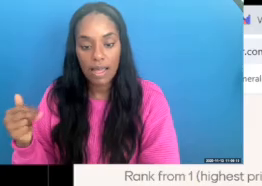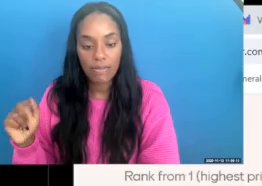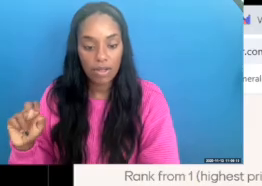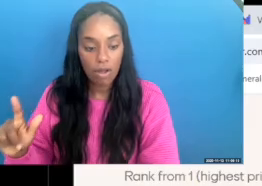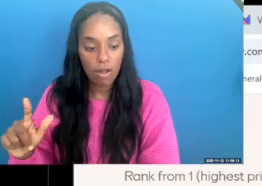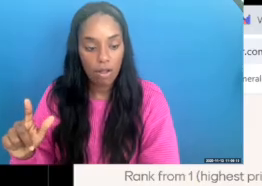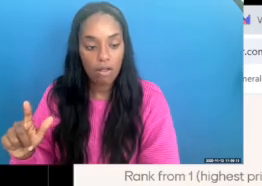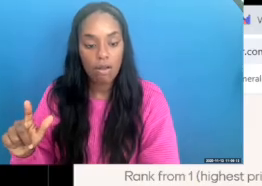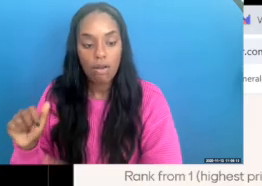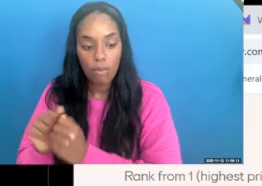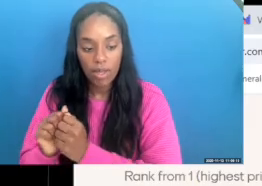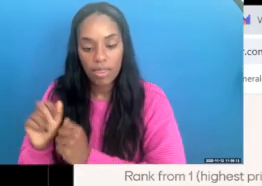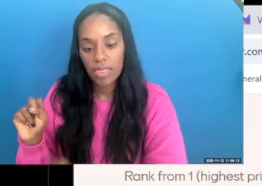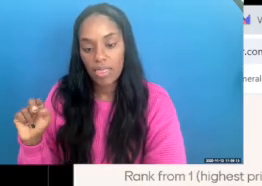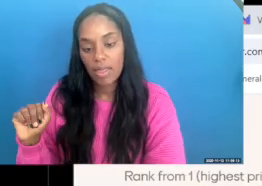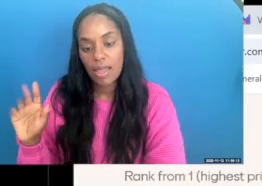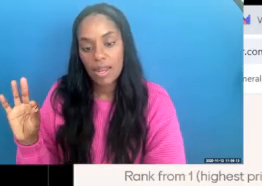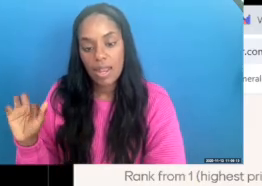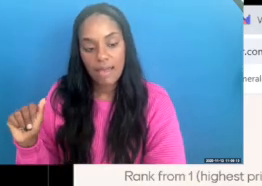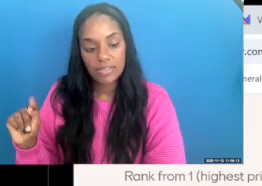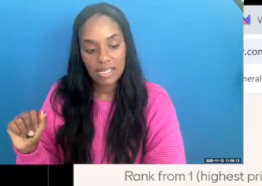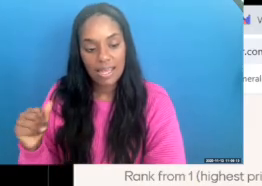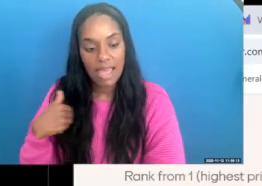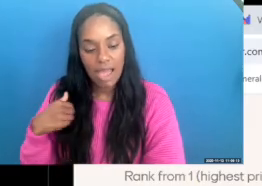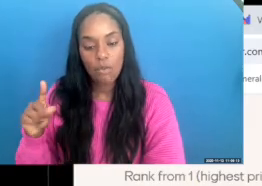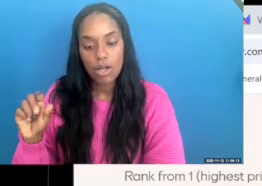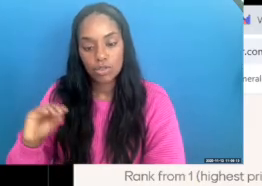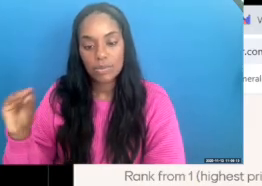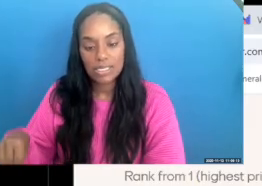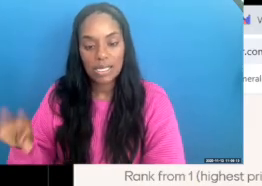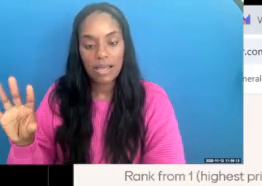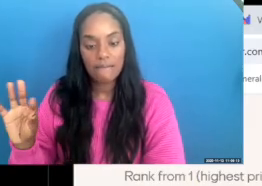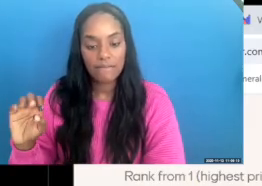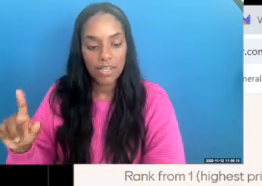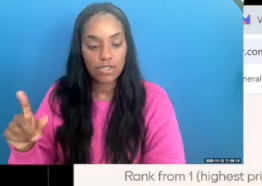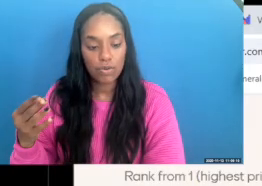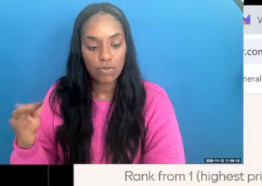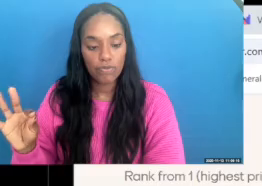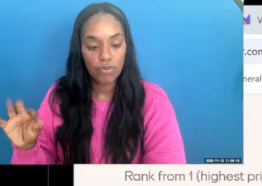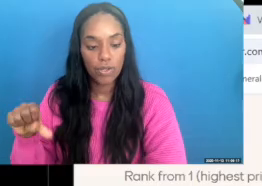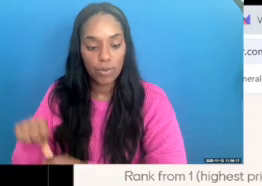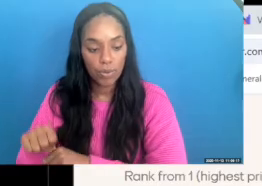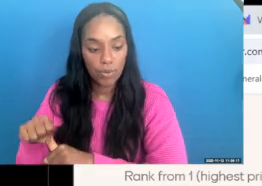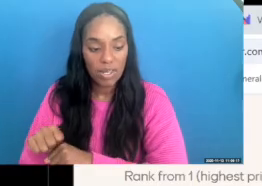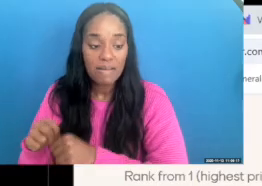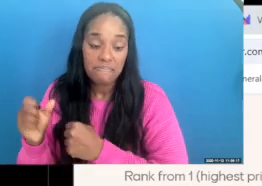ability to use ethanol with naphtha and have 100% fossil-free fuel going in there, and